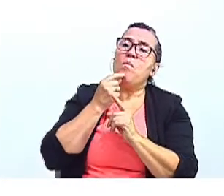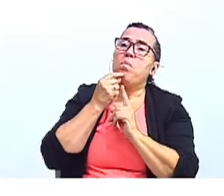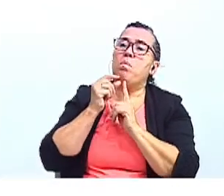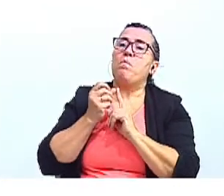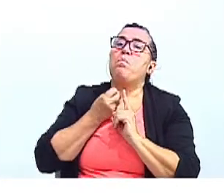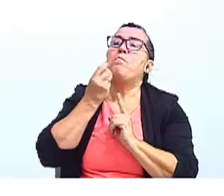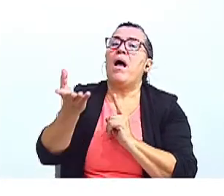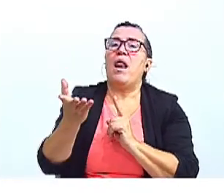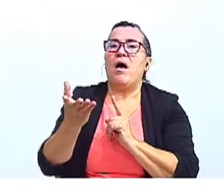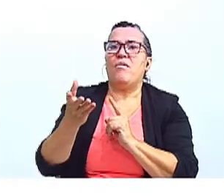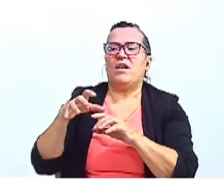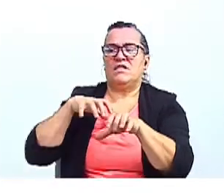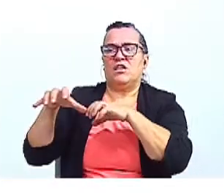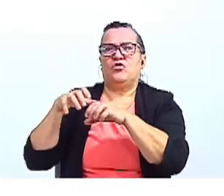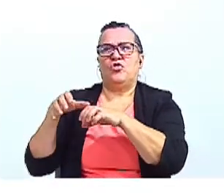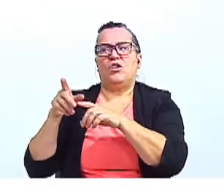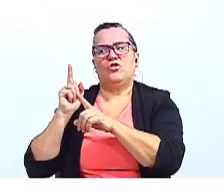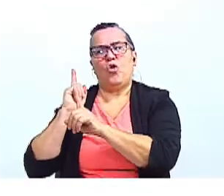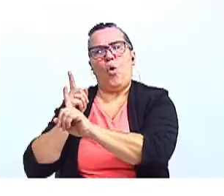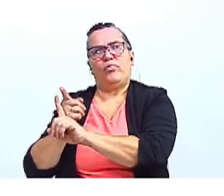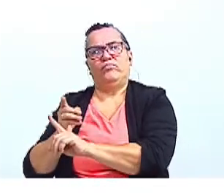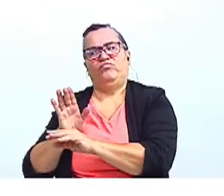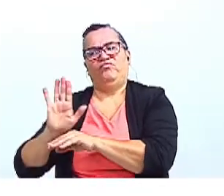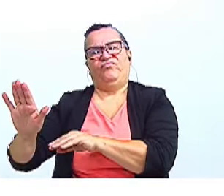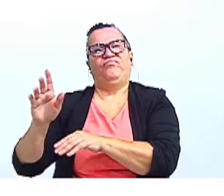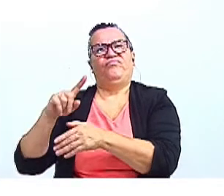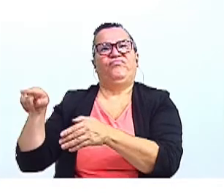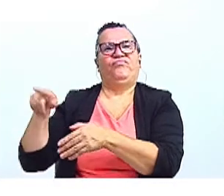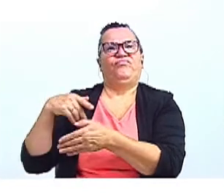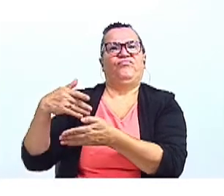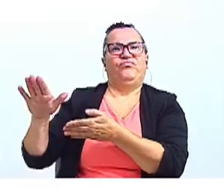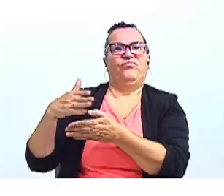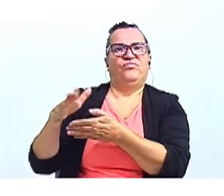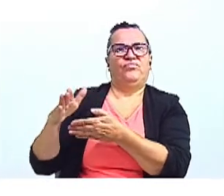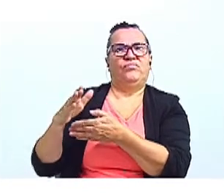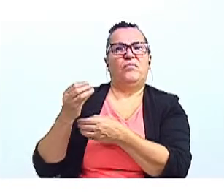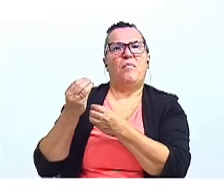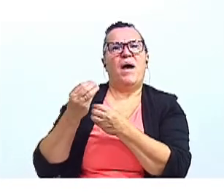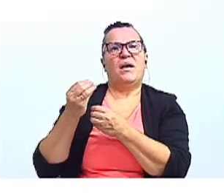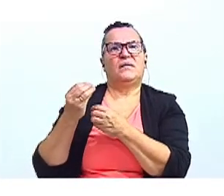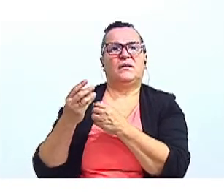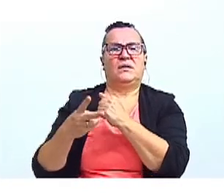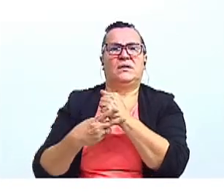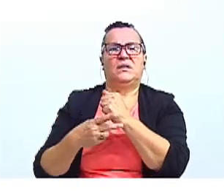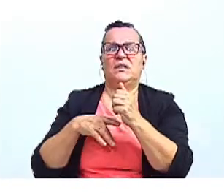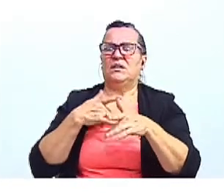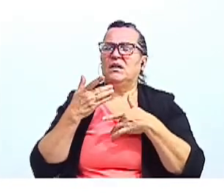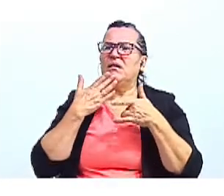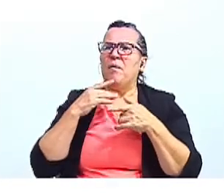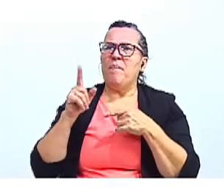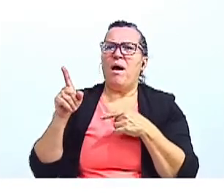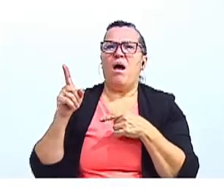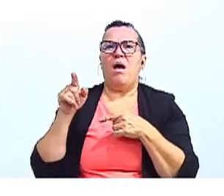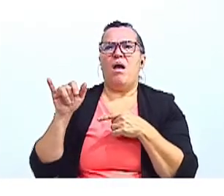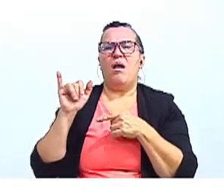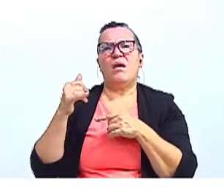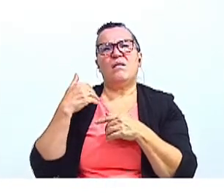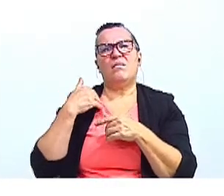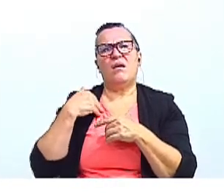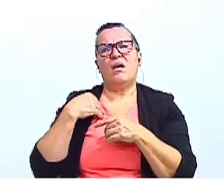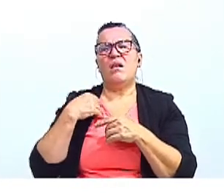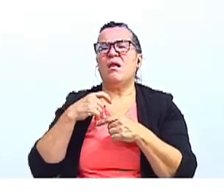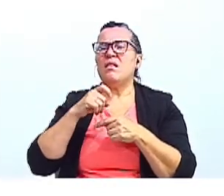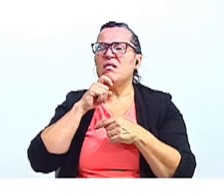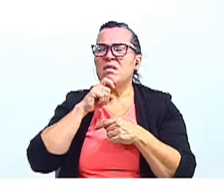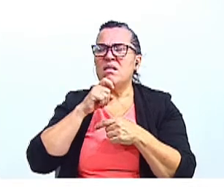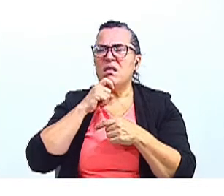actions on purpose, usually more than once, feels bad because of it, and has a hard